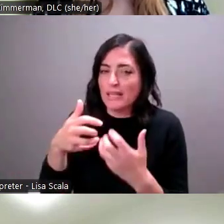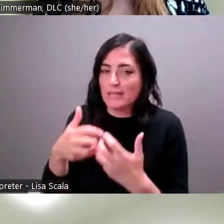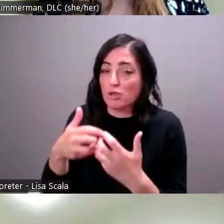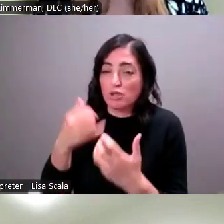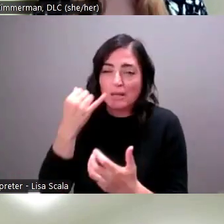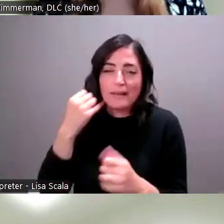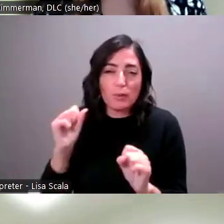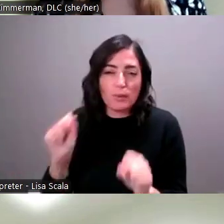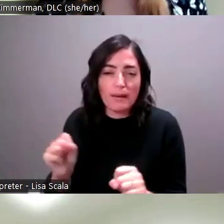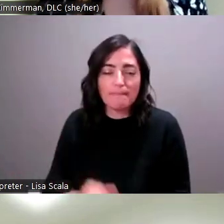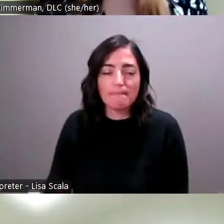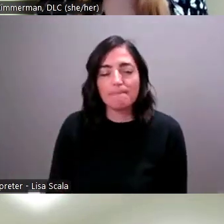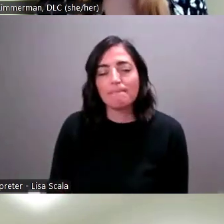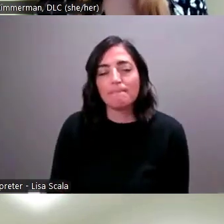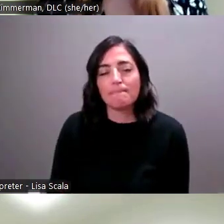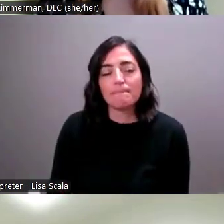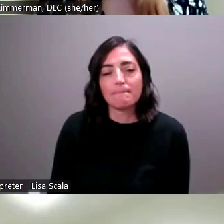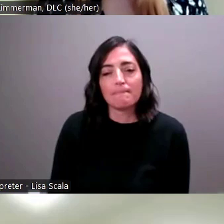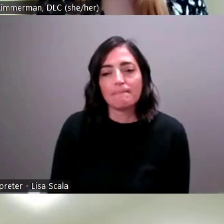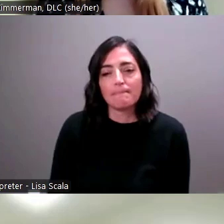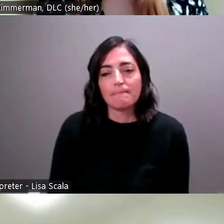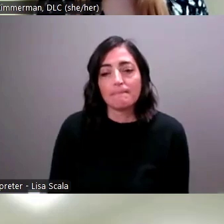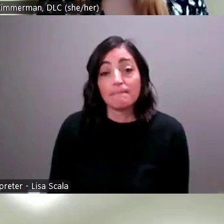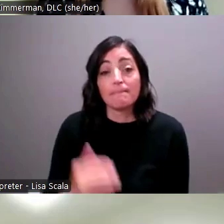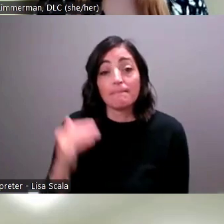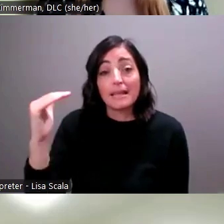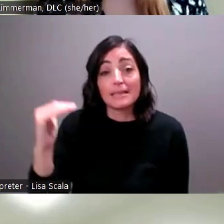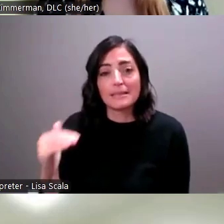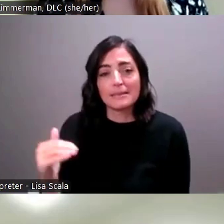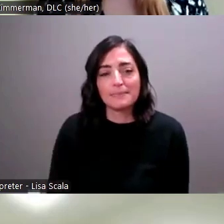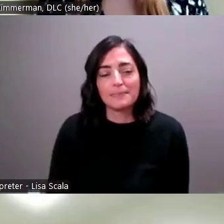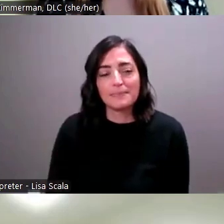if you can. Next slide.